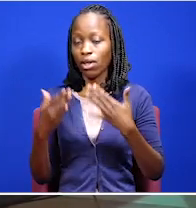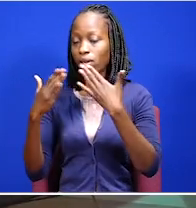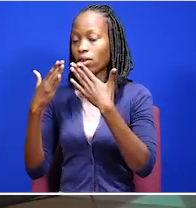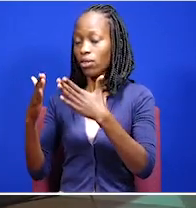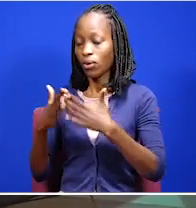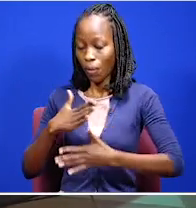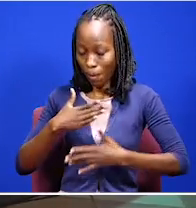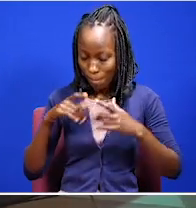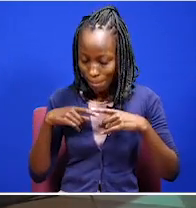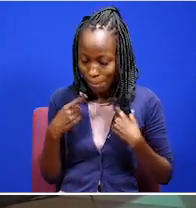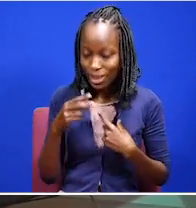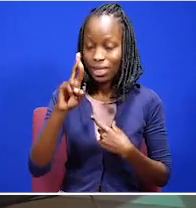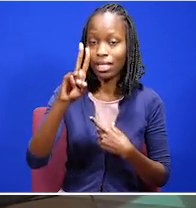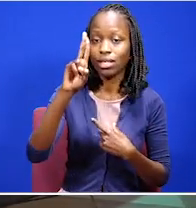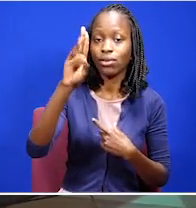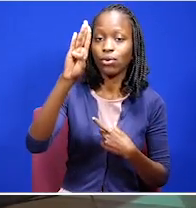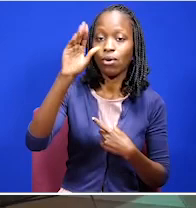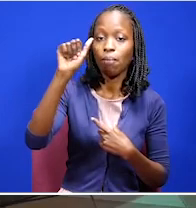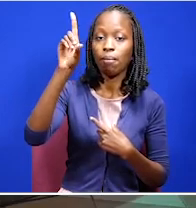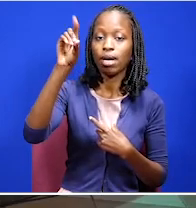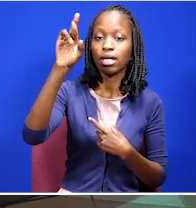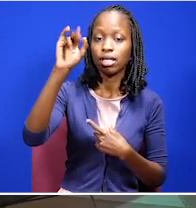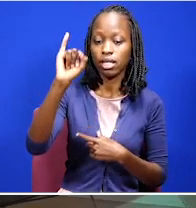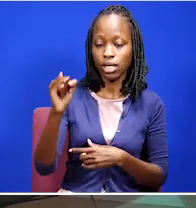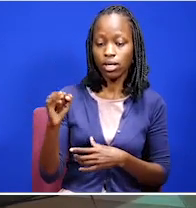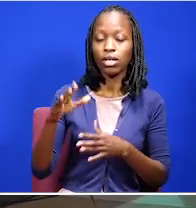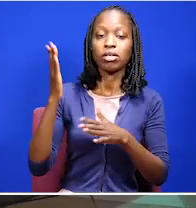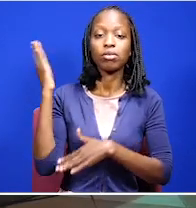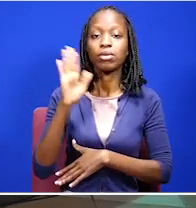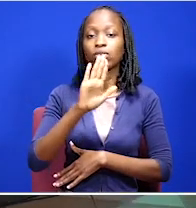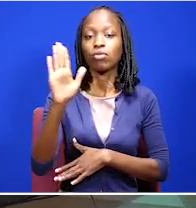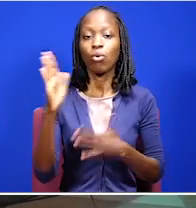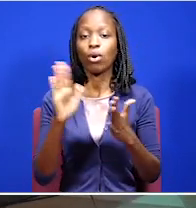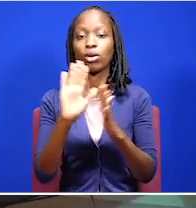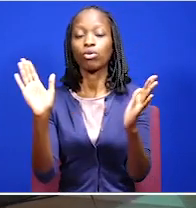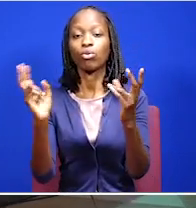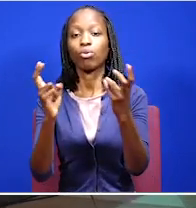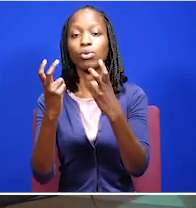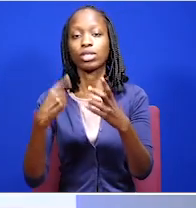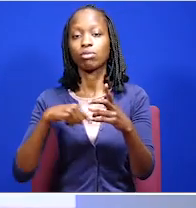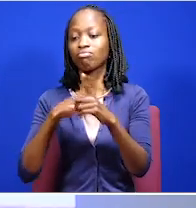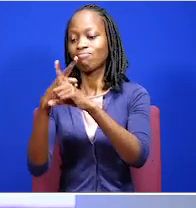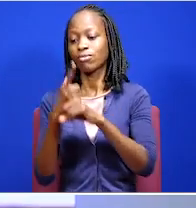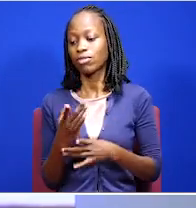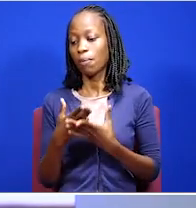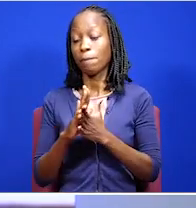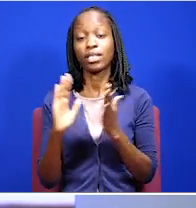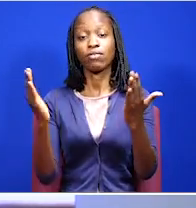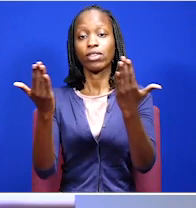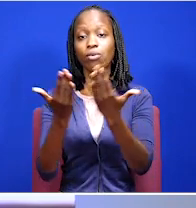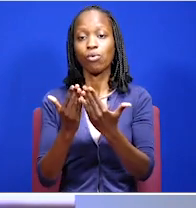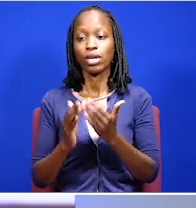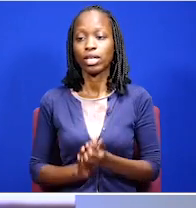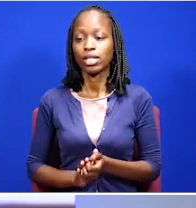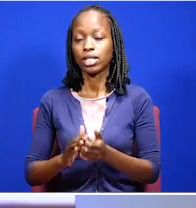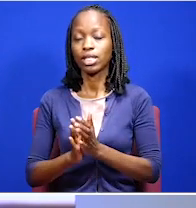for giving me this opportunity to share the word of God with God's people wherever they are scattered across the globe. It